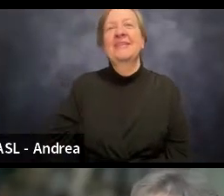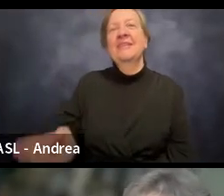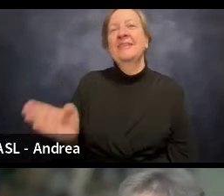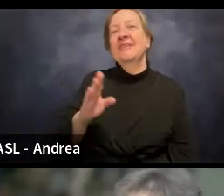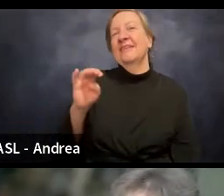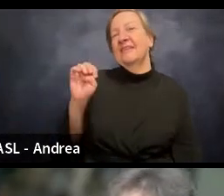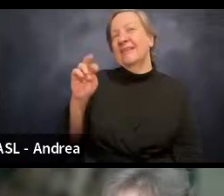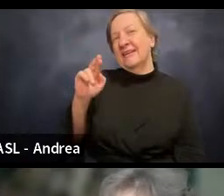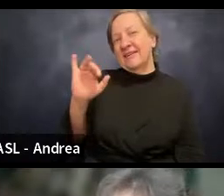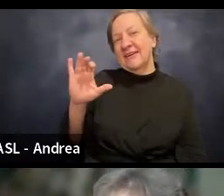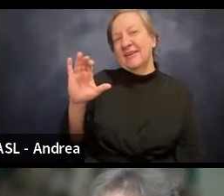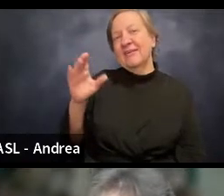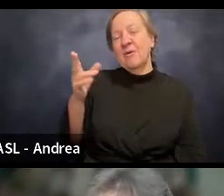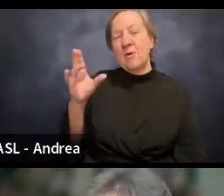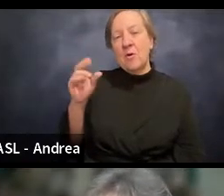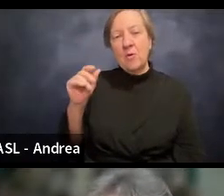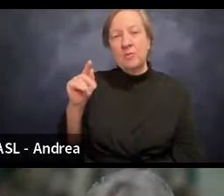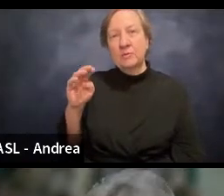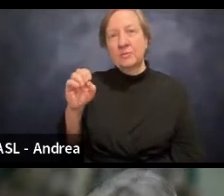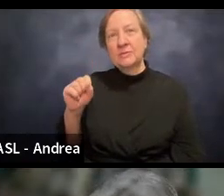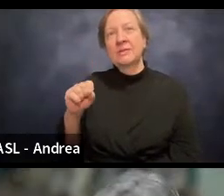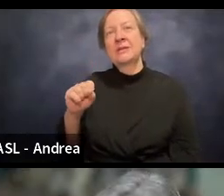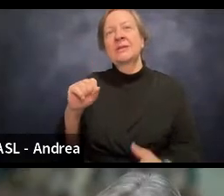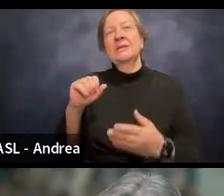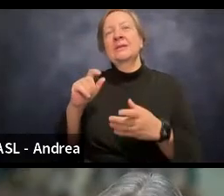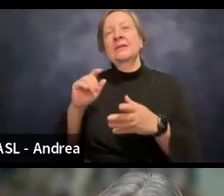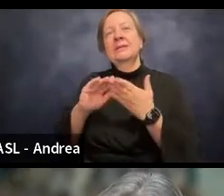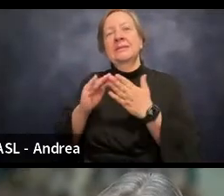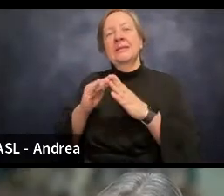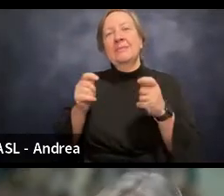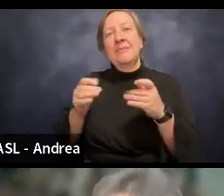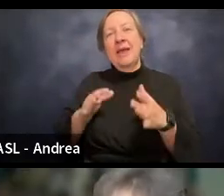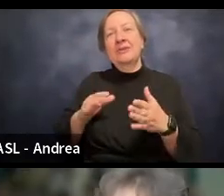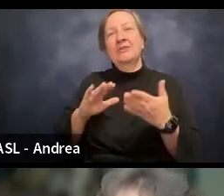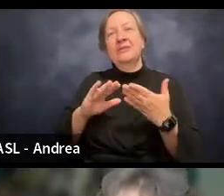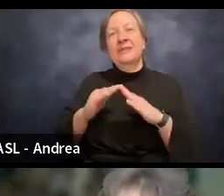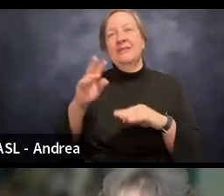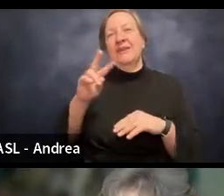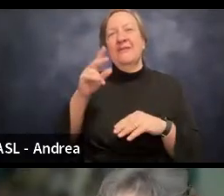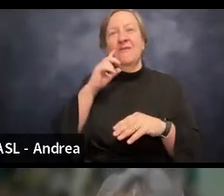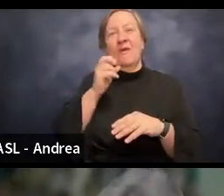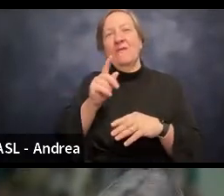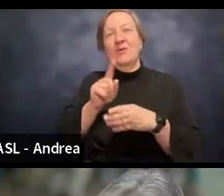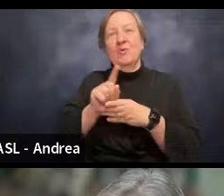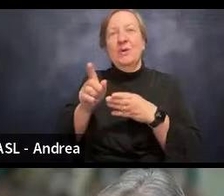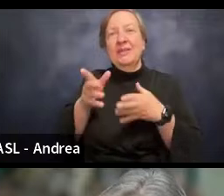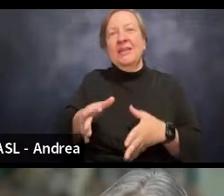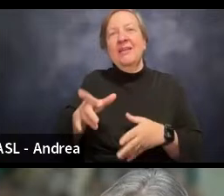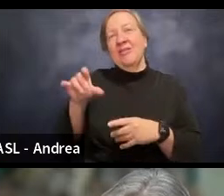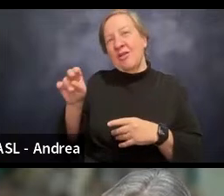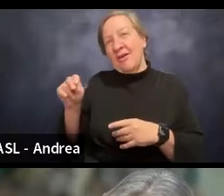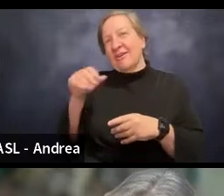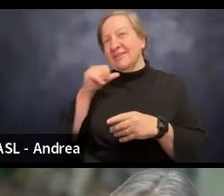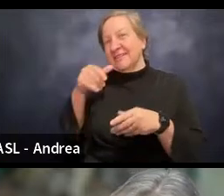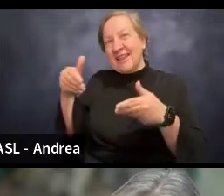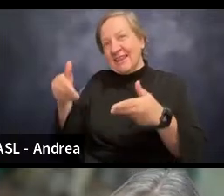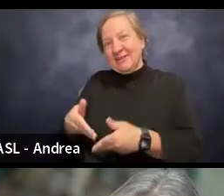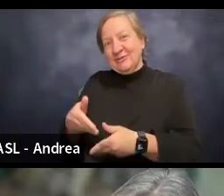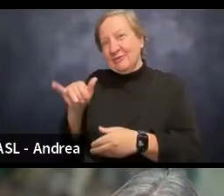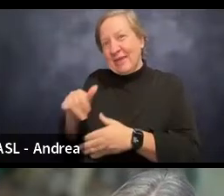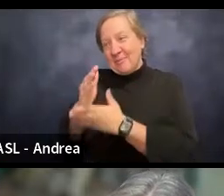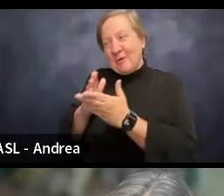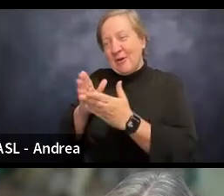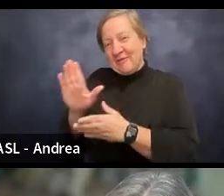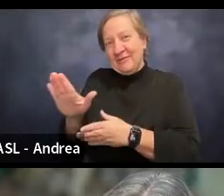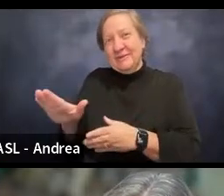Eric Holmes, City Manager, City of Vancouver for just a few more weeks. Juan did not introduce that part of himself. So